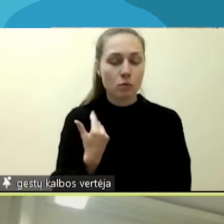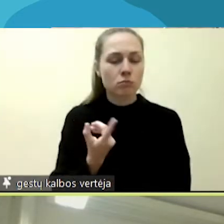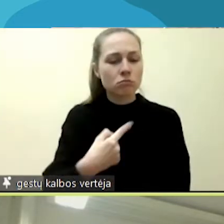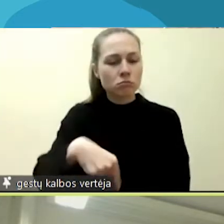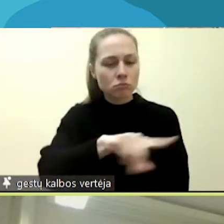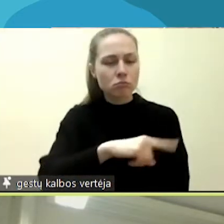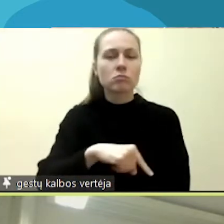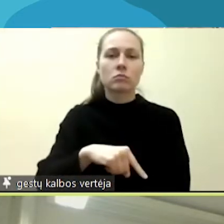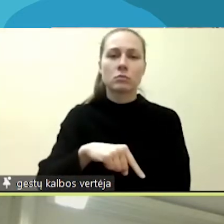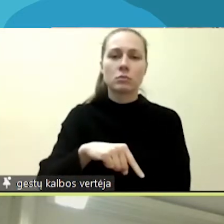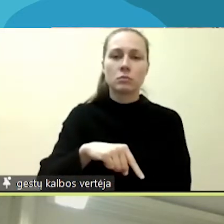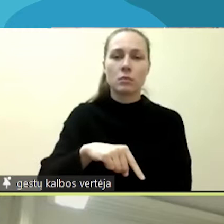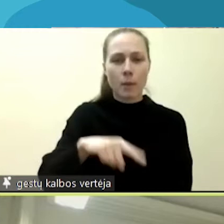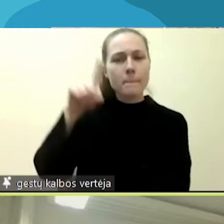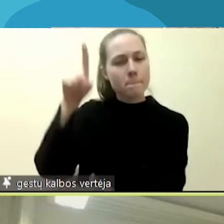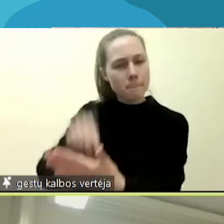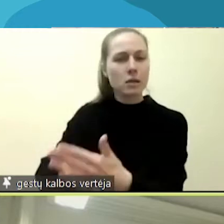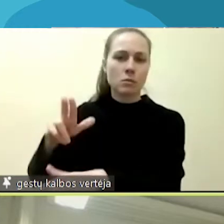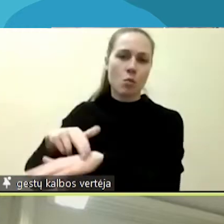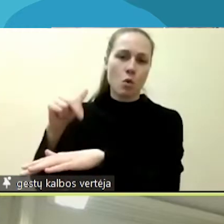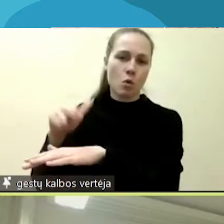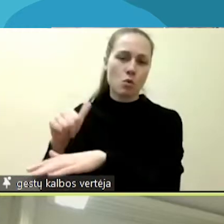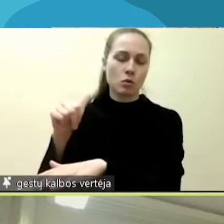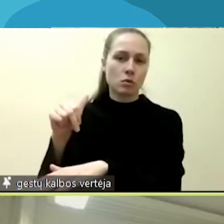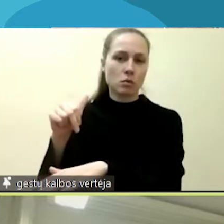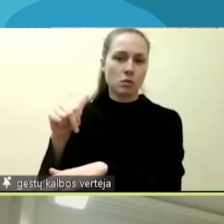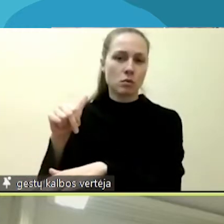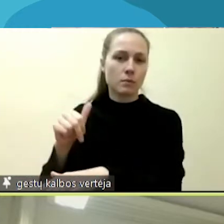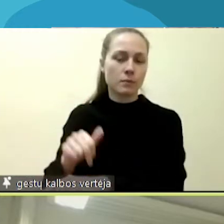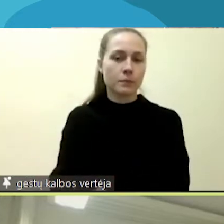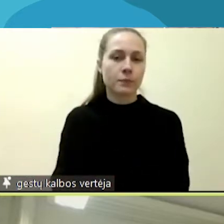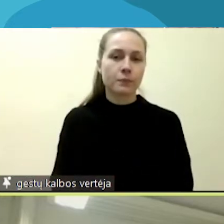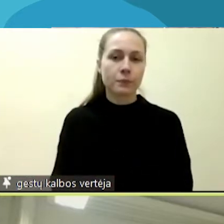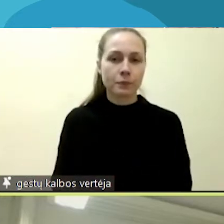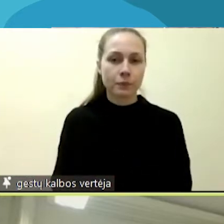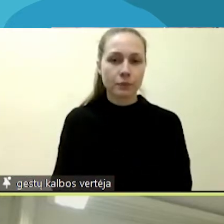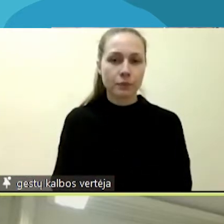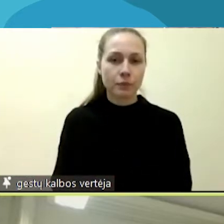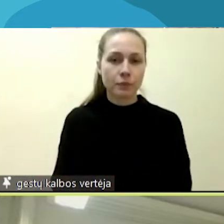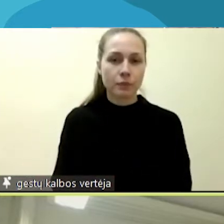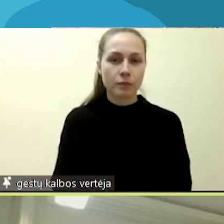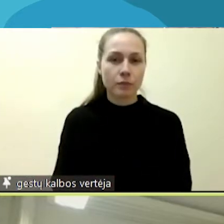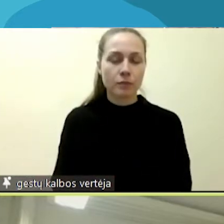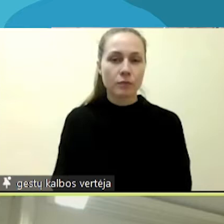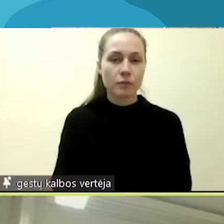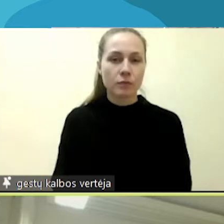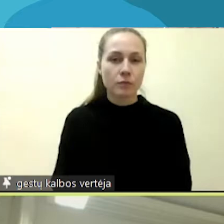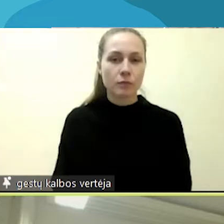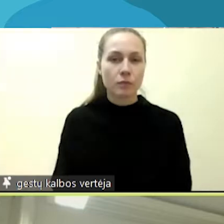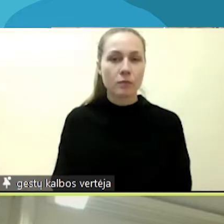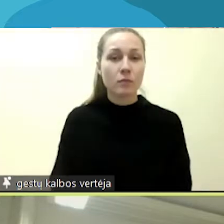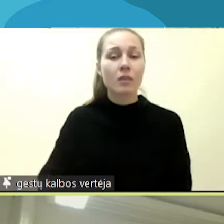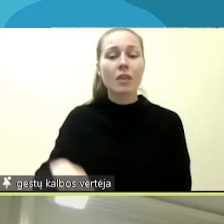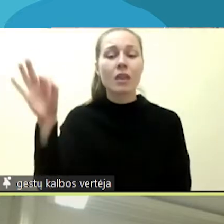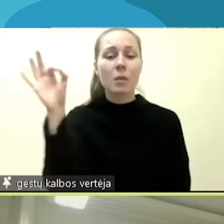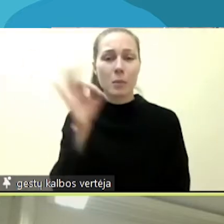so they could report, because many of them didn't report that it was victim of